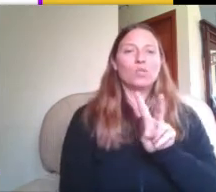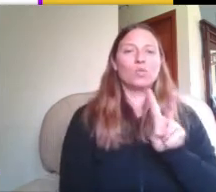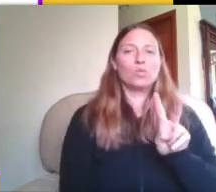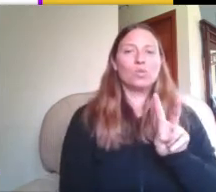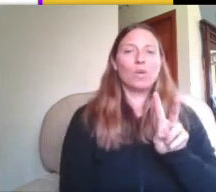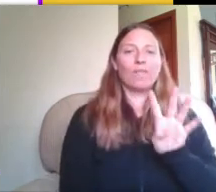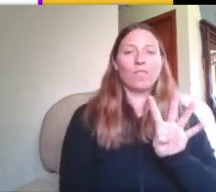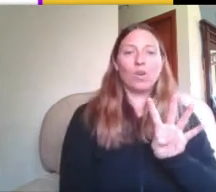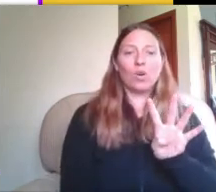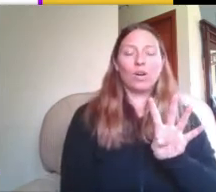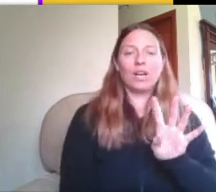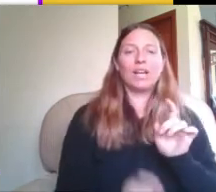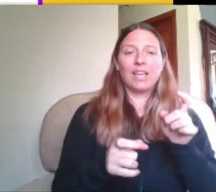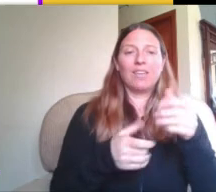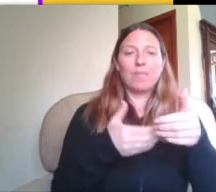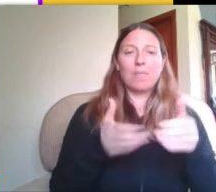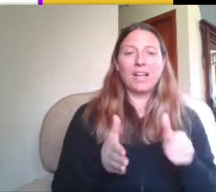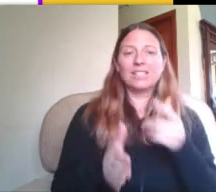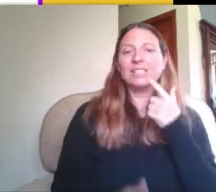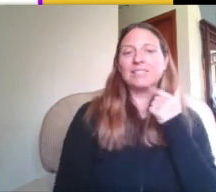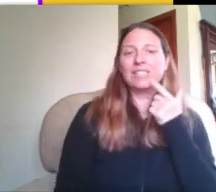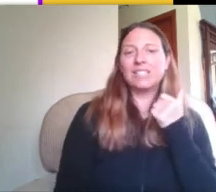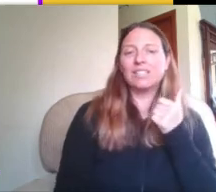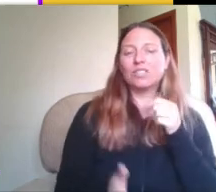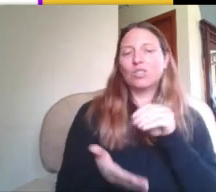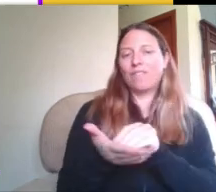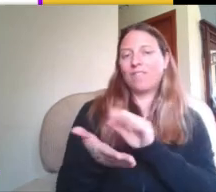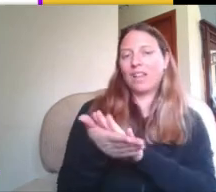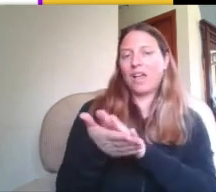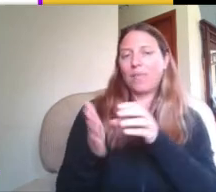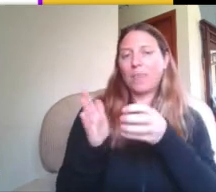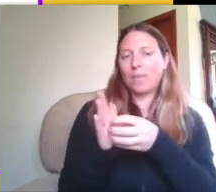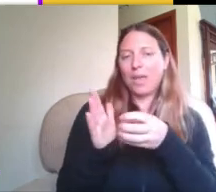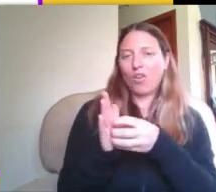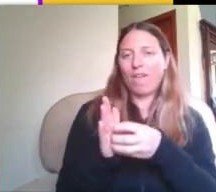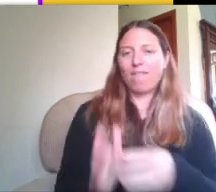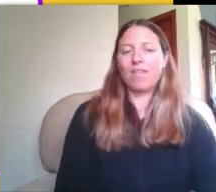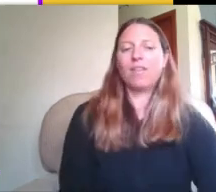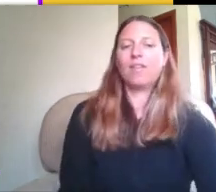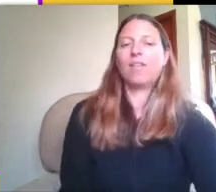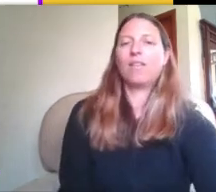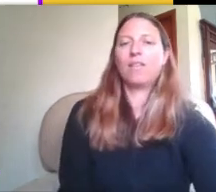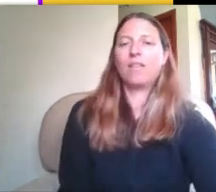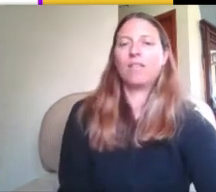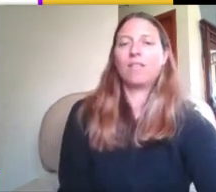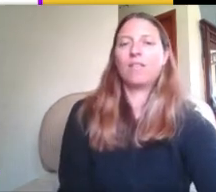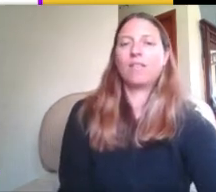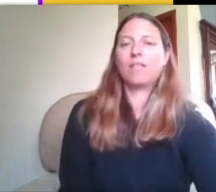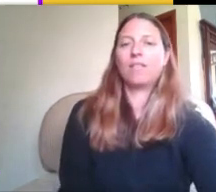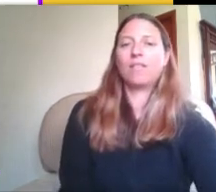candy. So you got to fill out the paragraph.